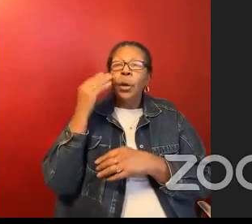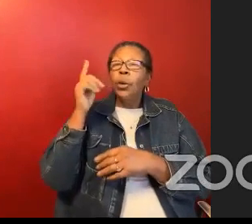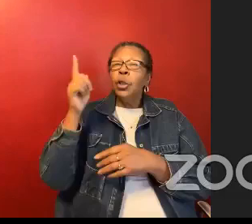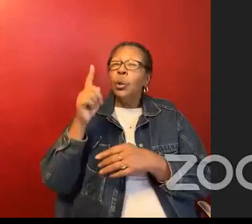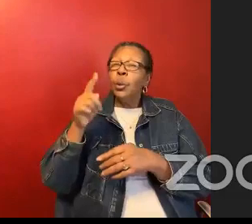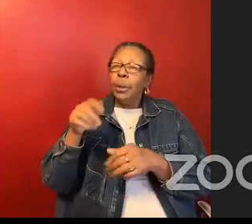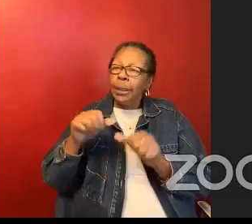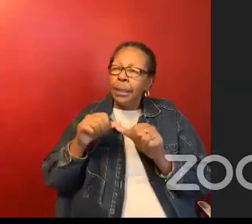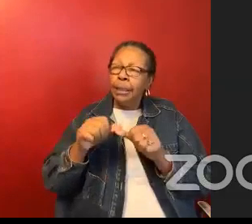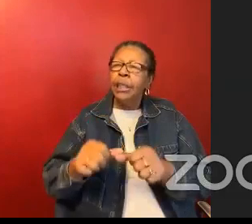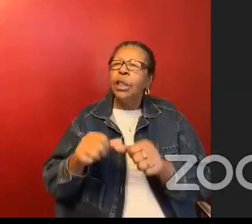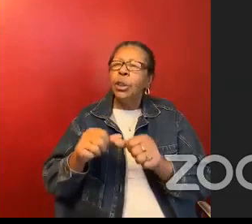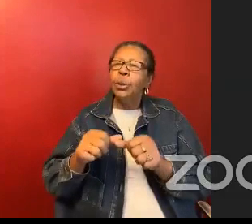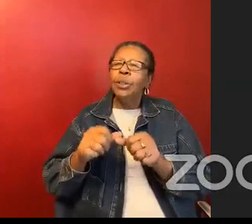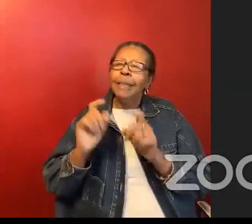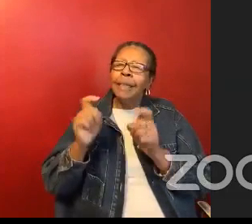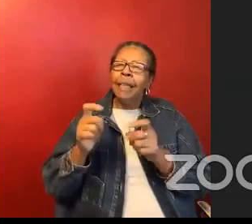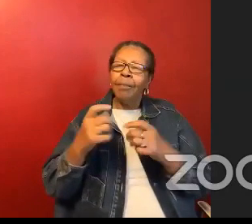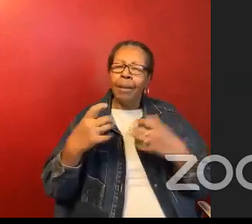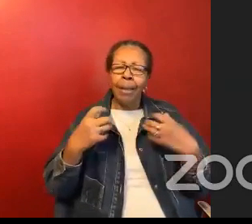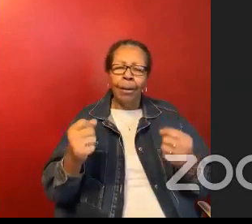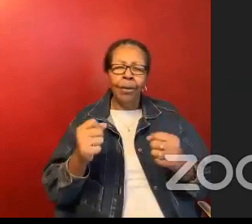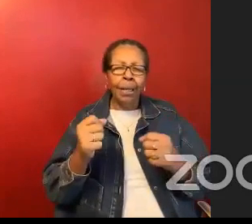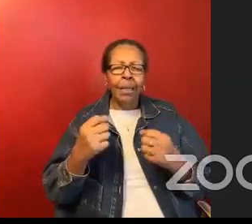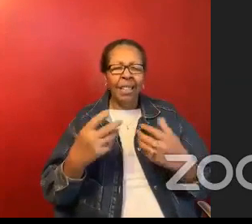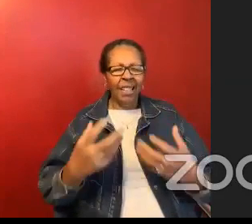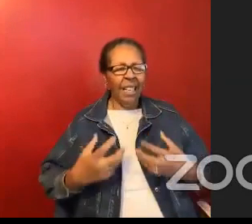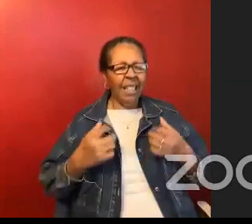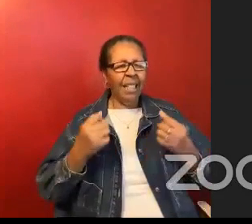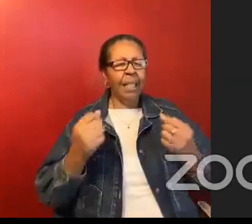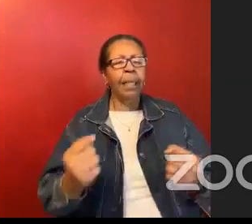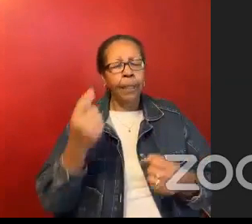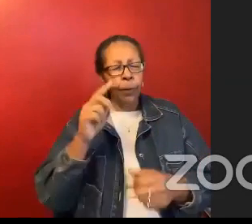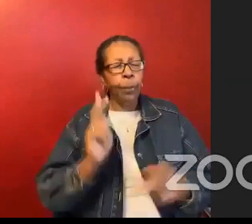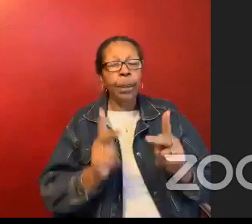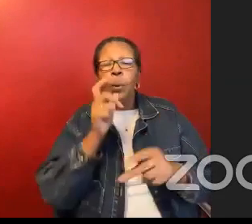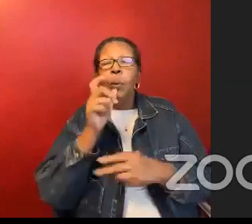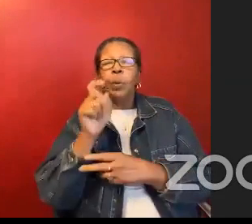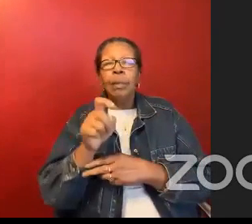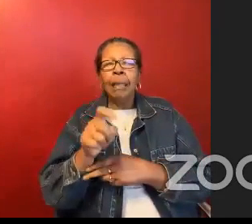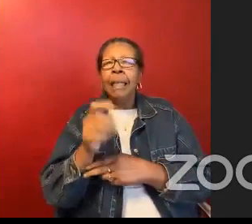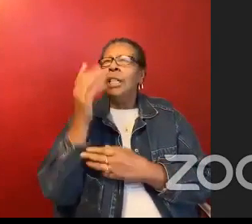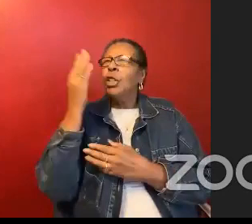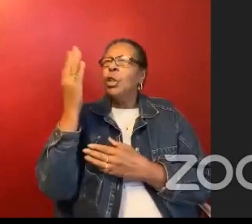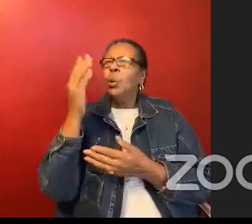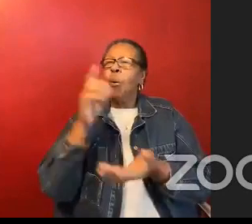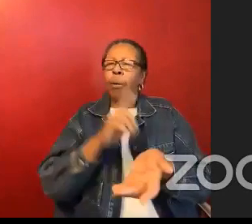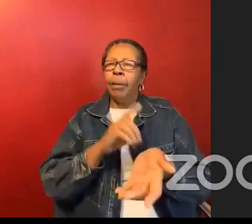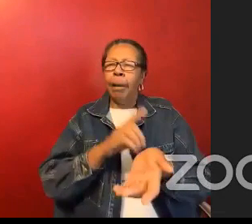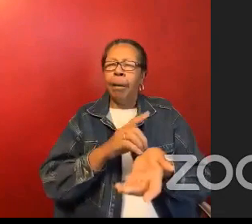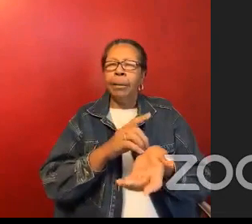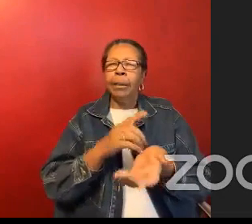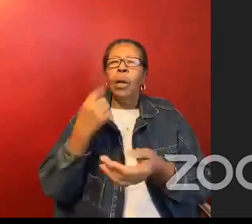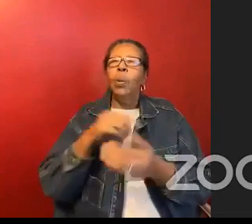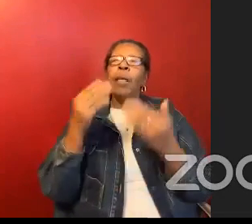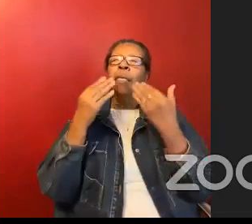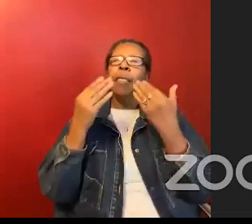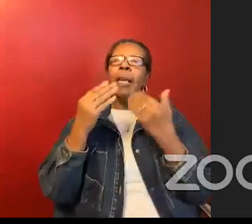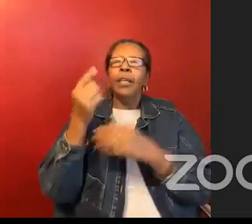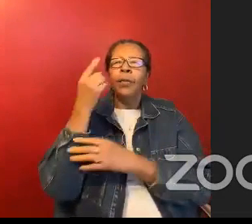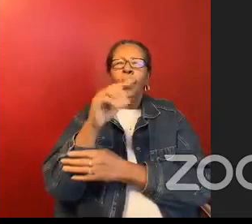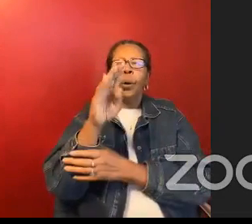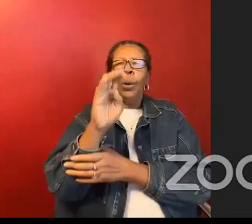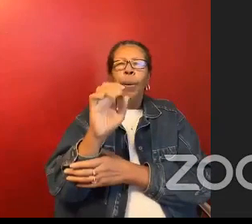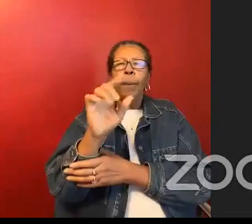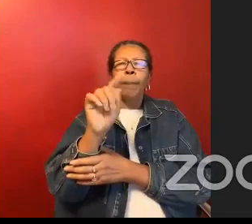administer health and healing to those who are in need. We thank you, Lord God, for Beltsville Cats, and we thank you, Lord God,